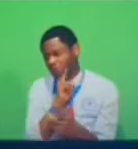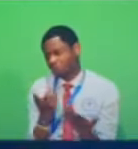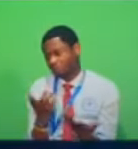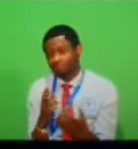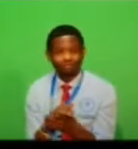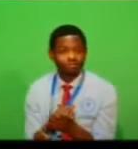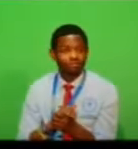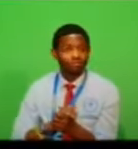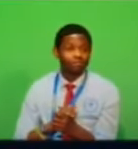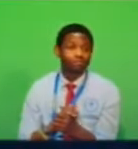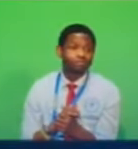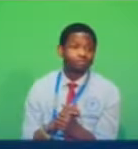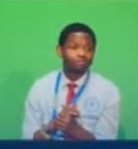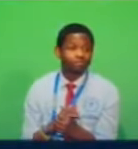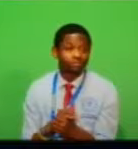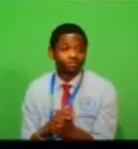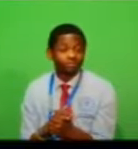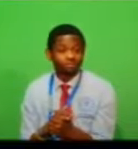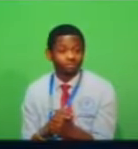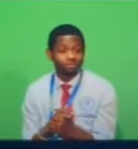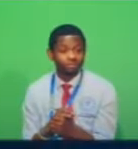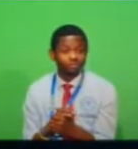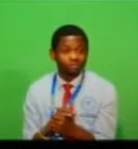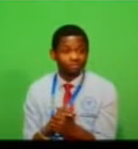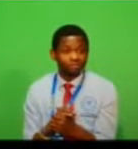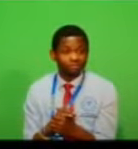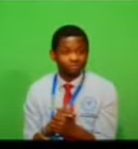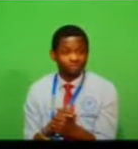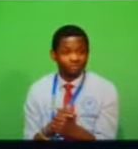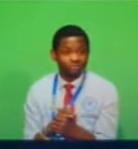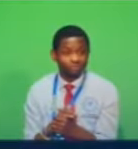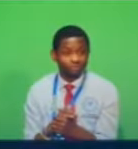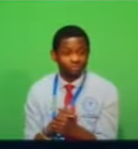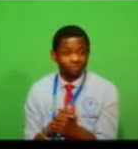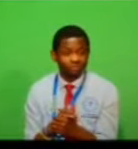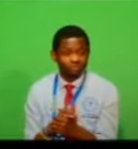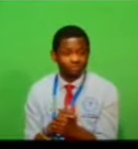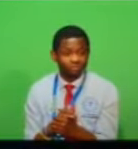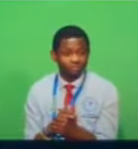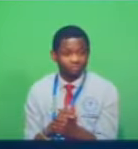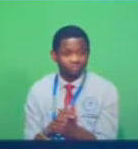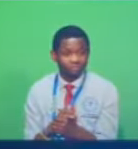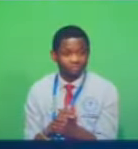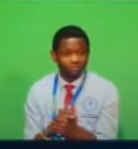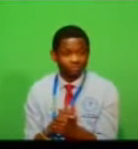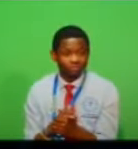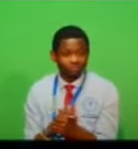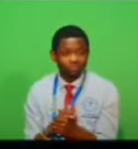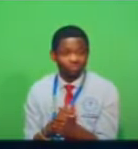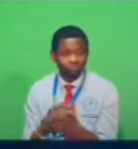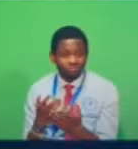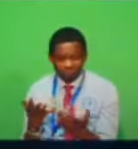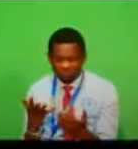And she was celebrating her birthday, and I just felt in my heart, this is a big celebration for her, because her friends are celebrating their wedding or